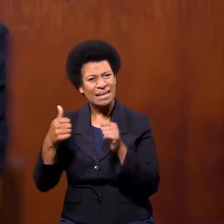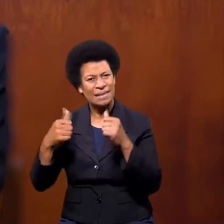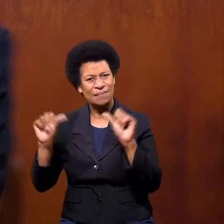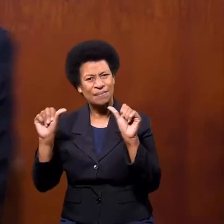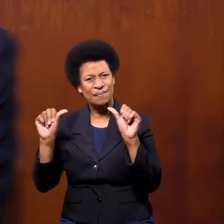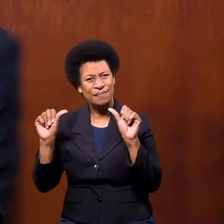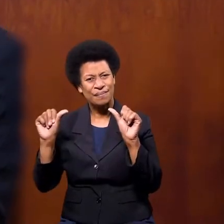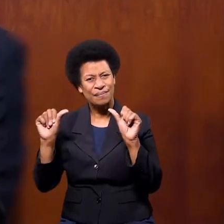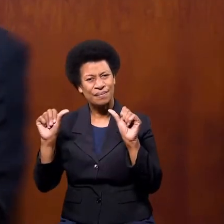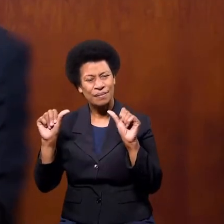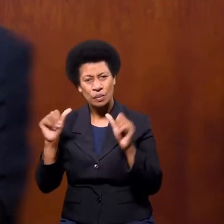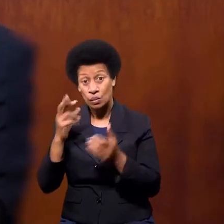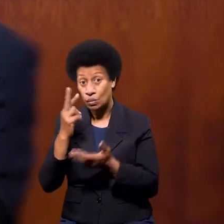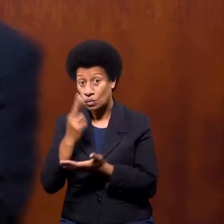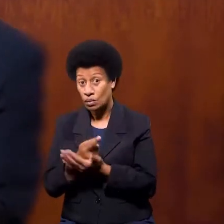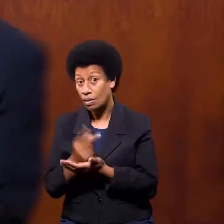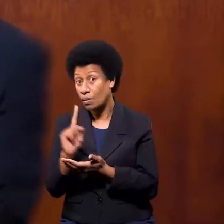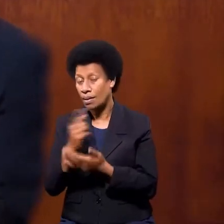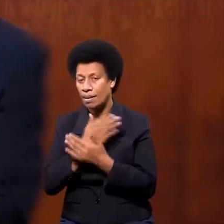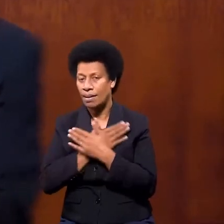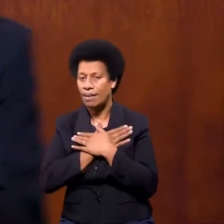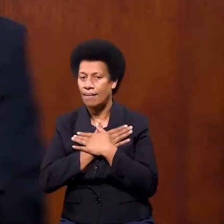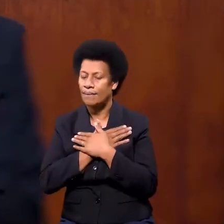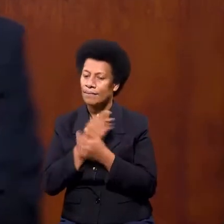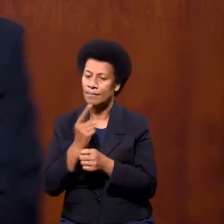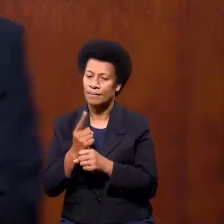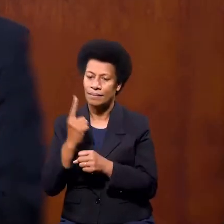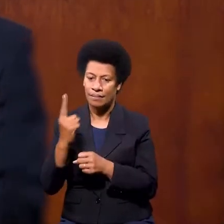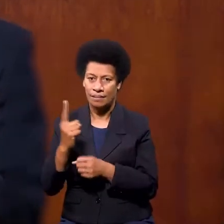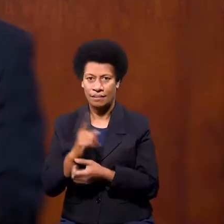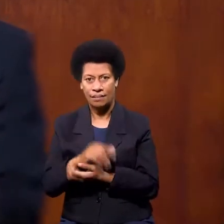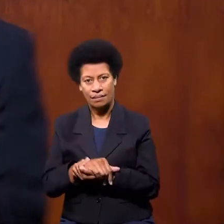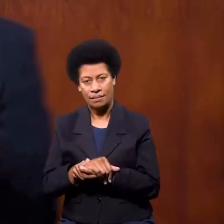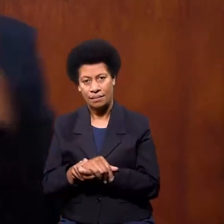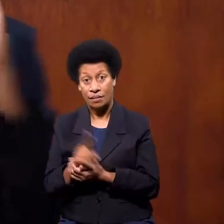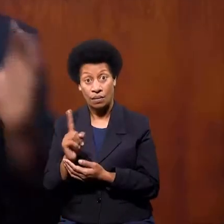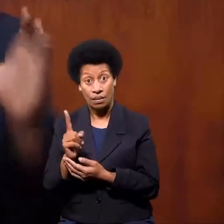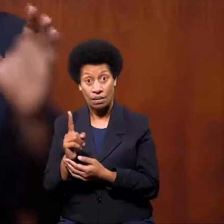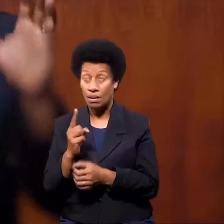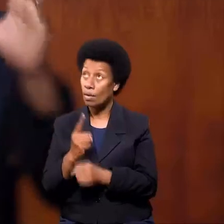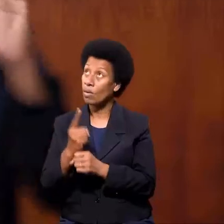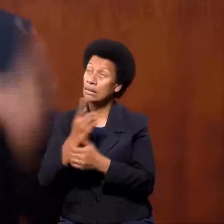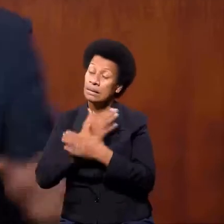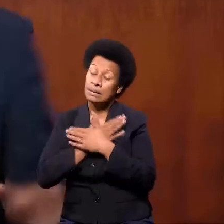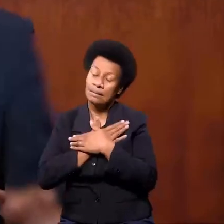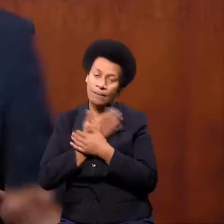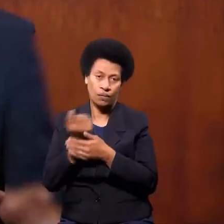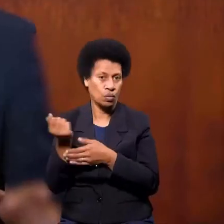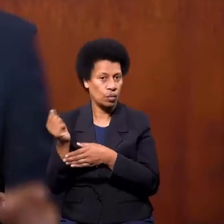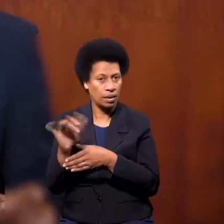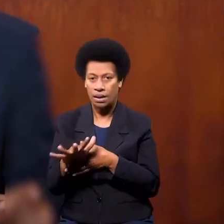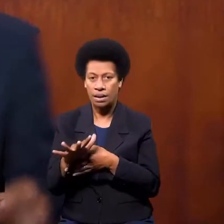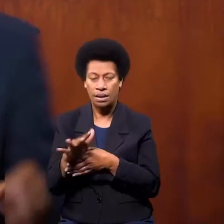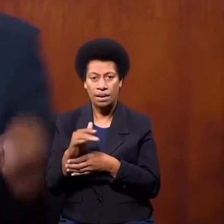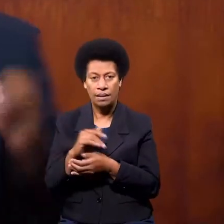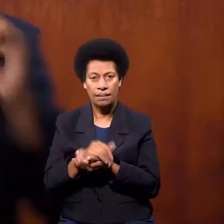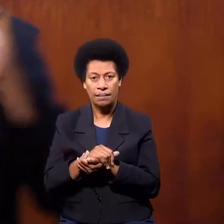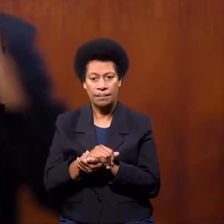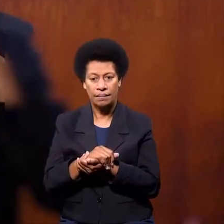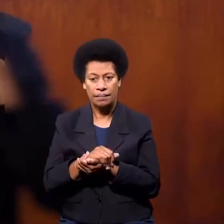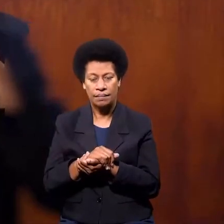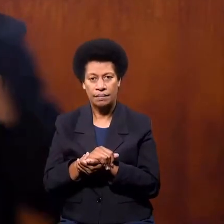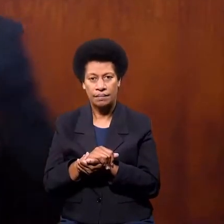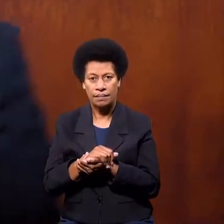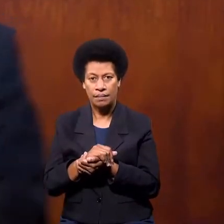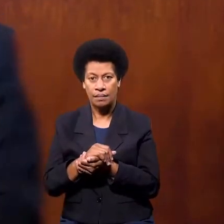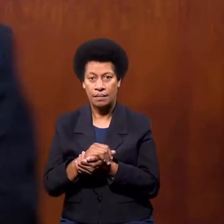to achieve or to actually have the love of God. Mm. But in fact, God's love has already been there, and